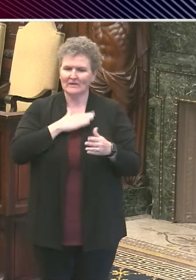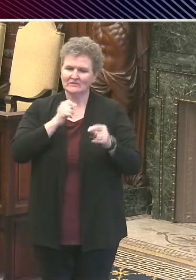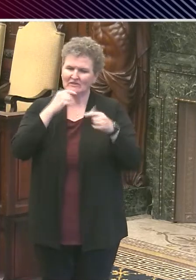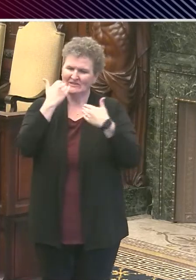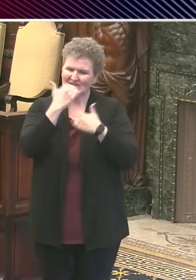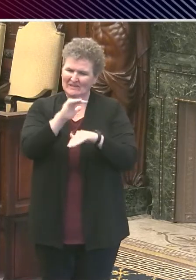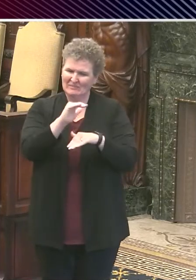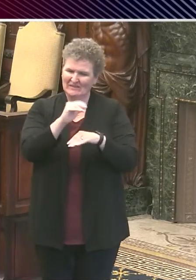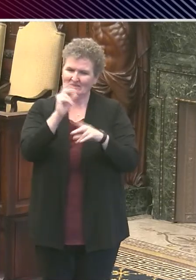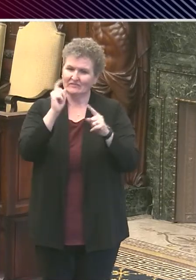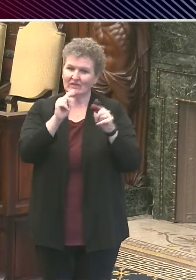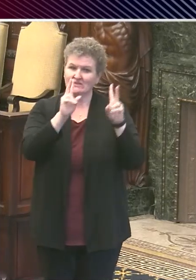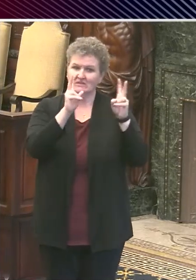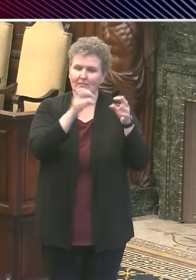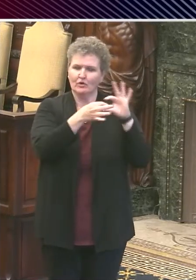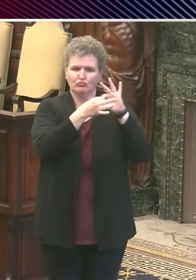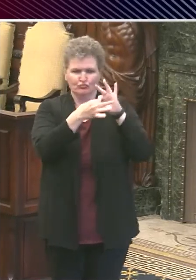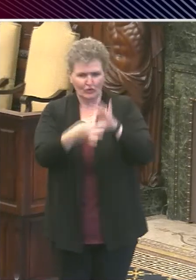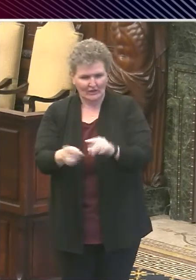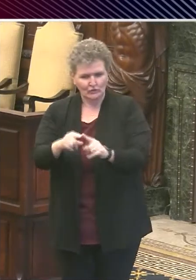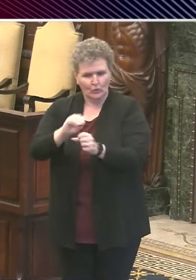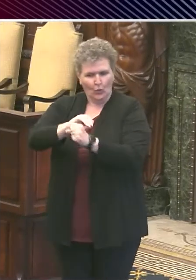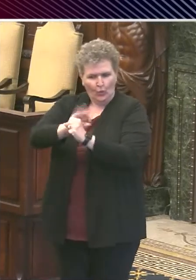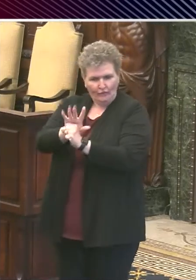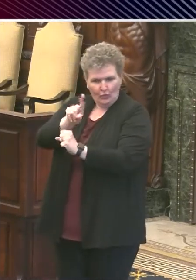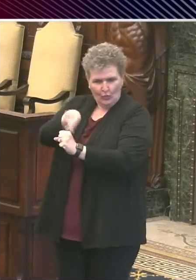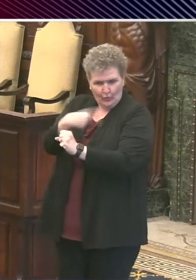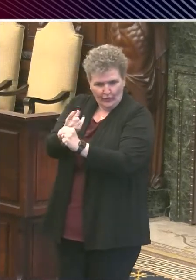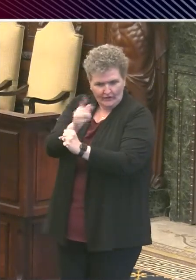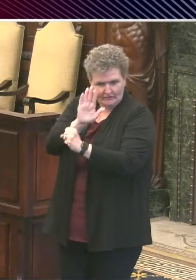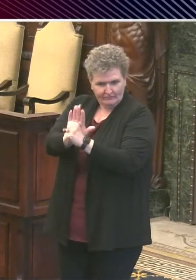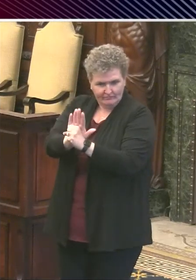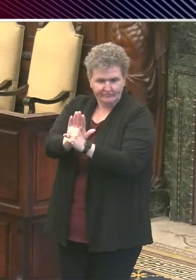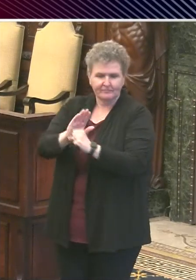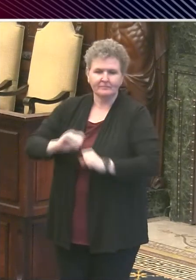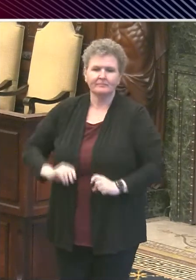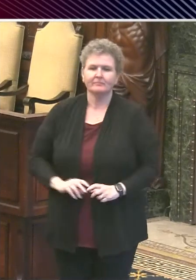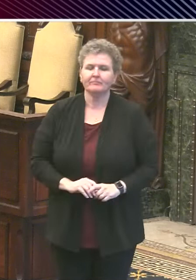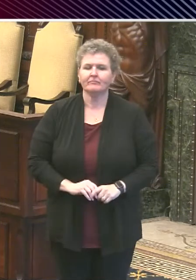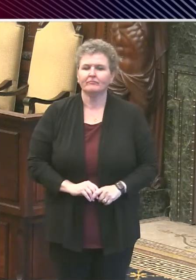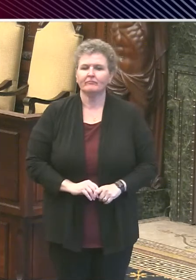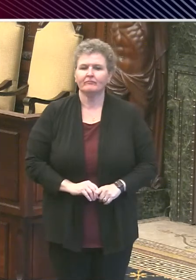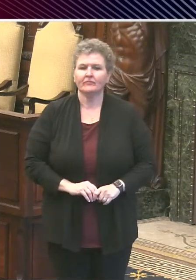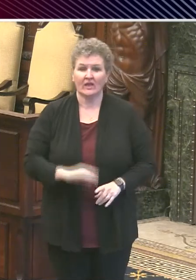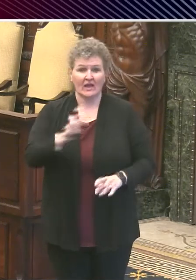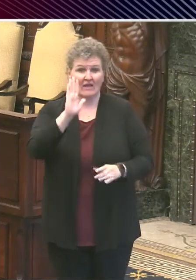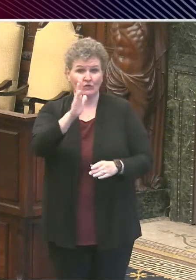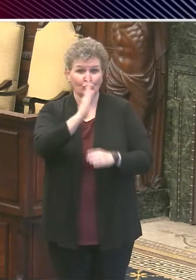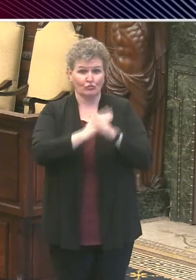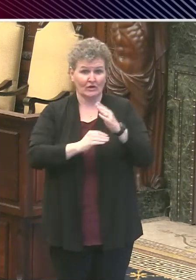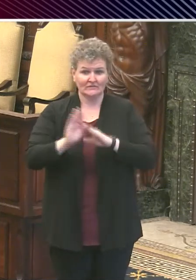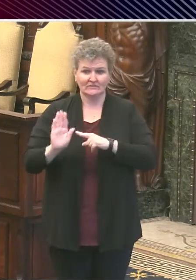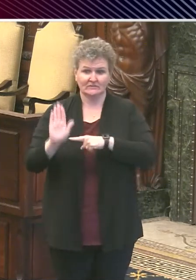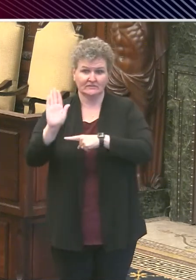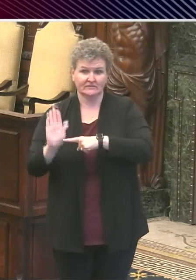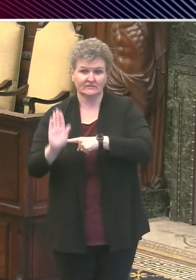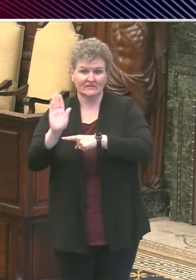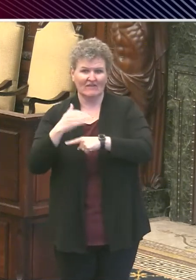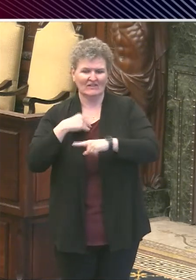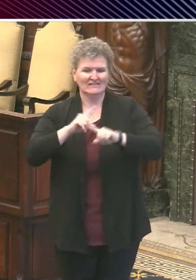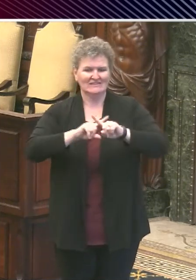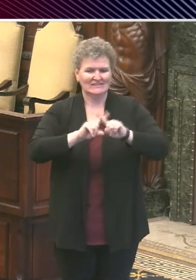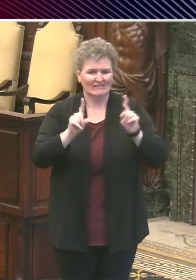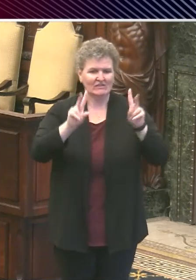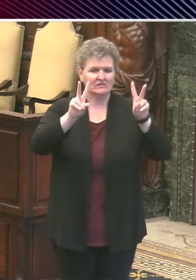topics related to the COVID-19 pandemic. If your hand is raised now and you were about to ask on a